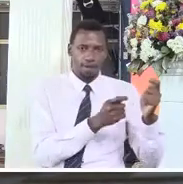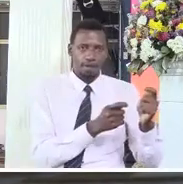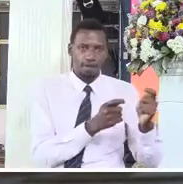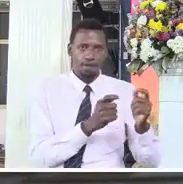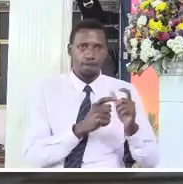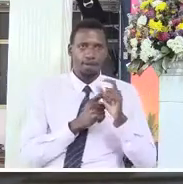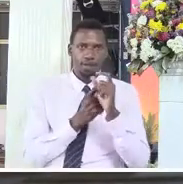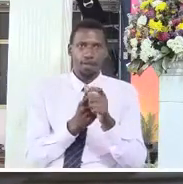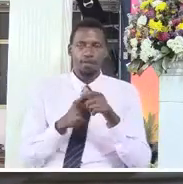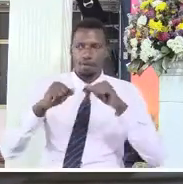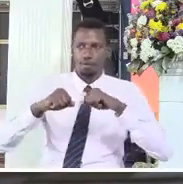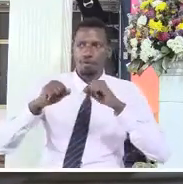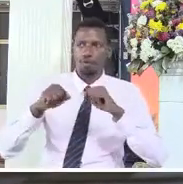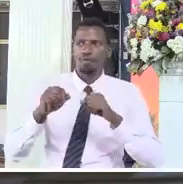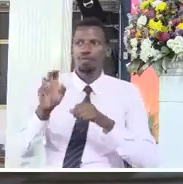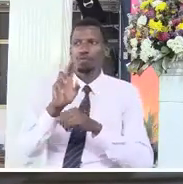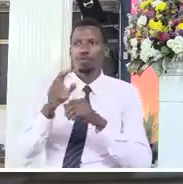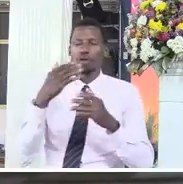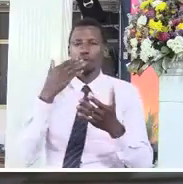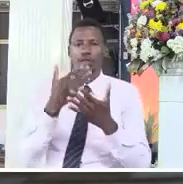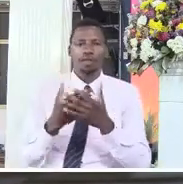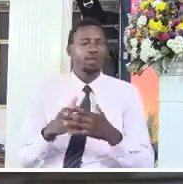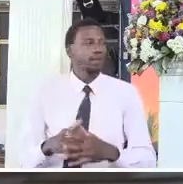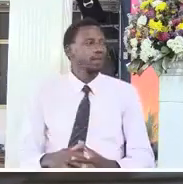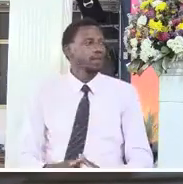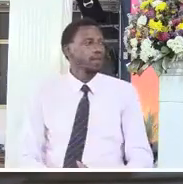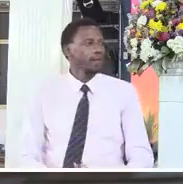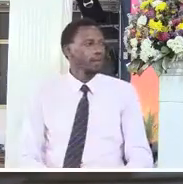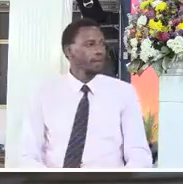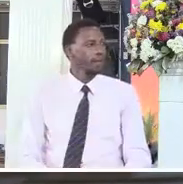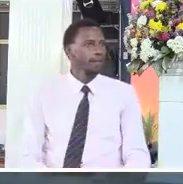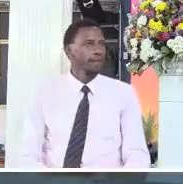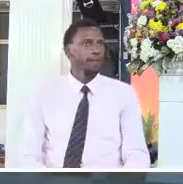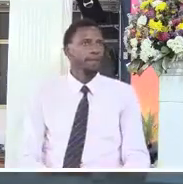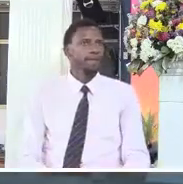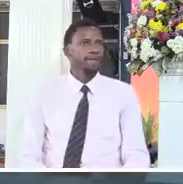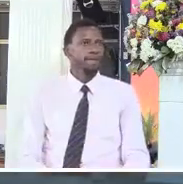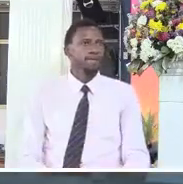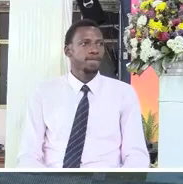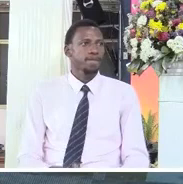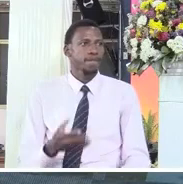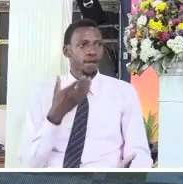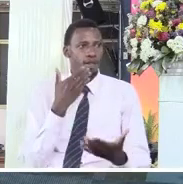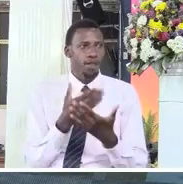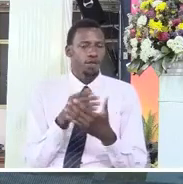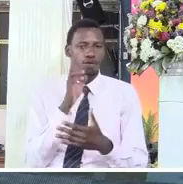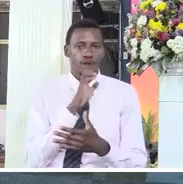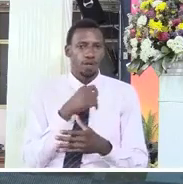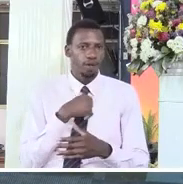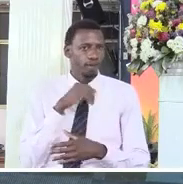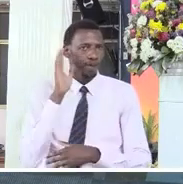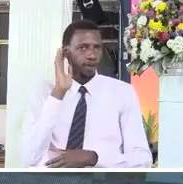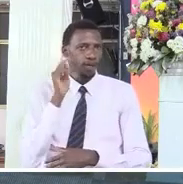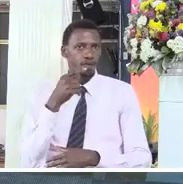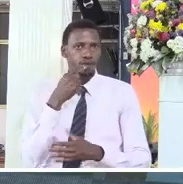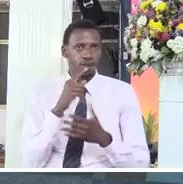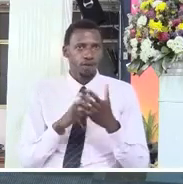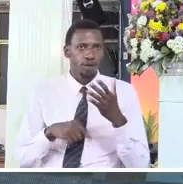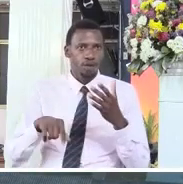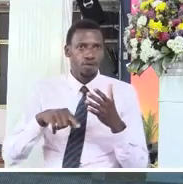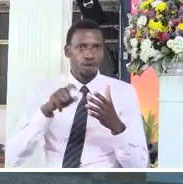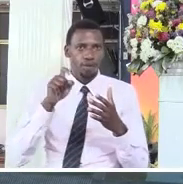can be used. Thank you. Thank you, Elder. I hear what you're saying is, we have to be,